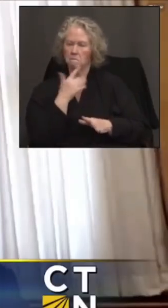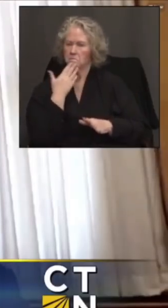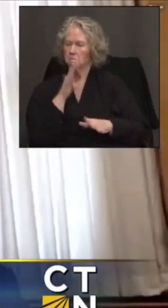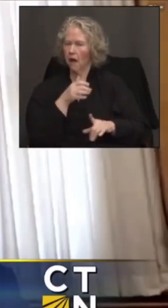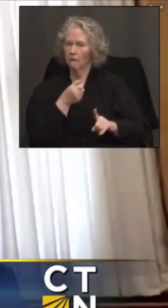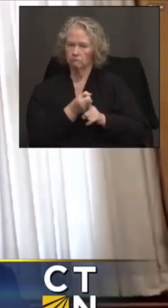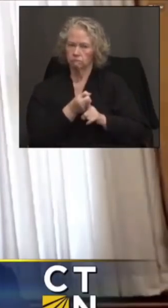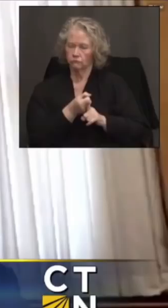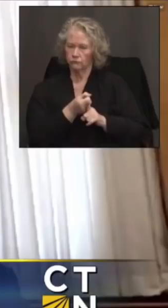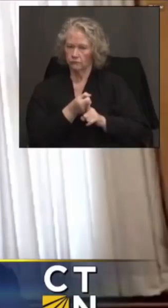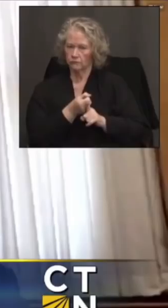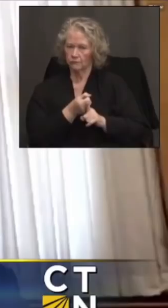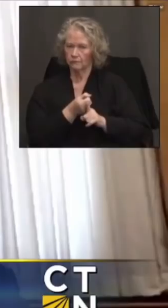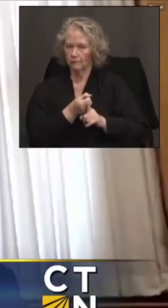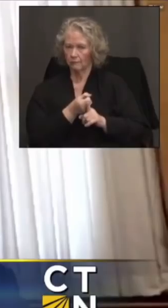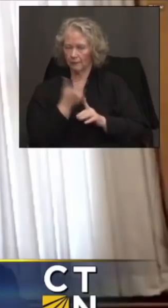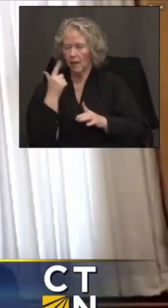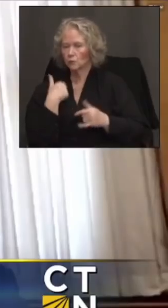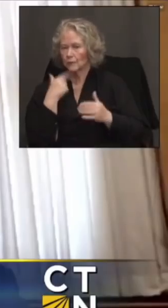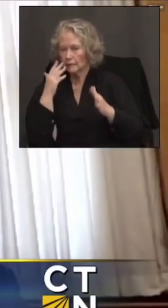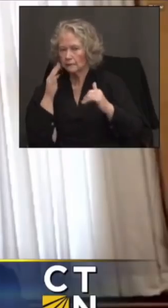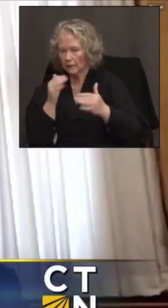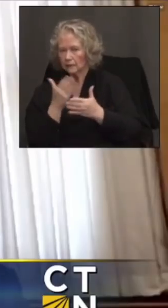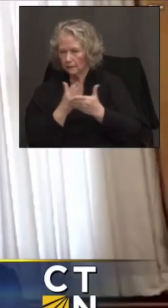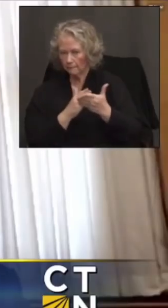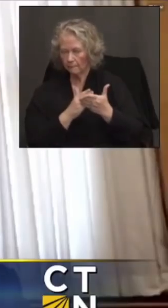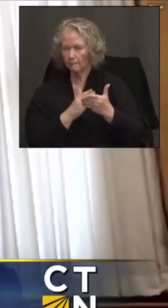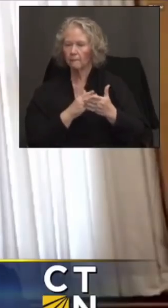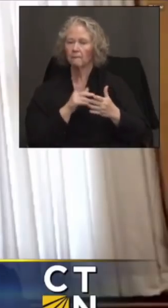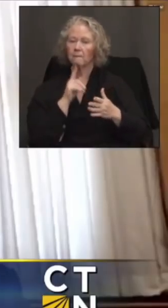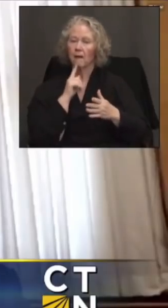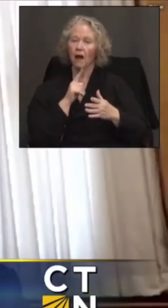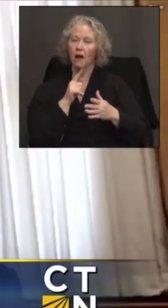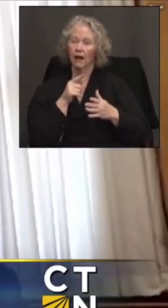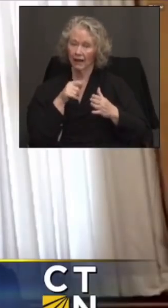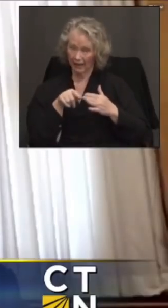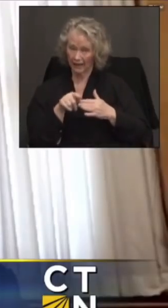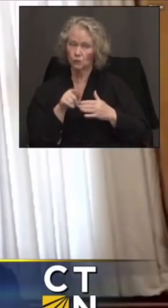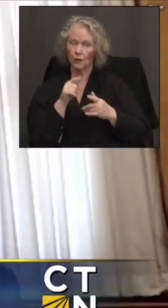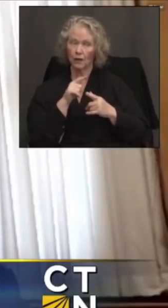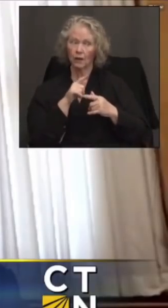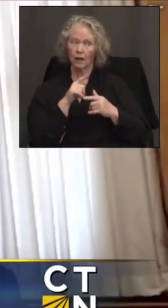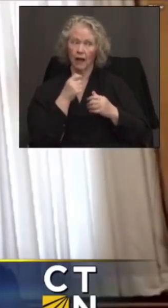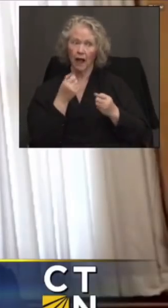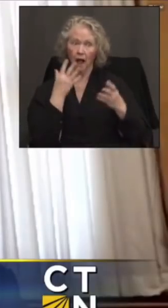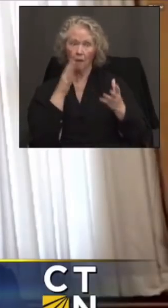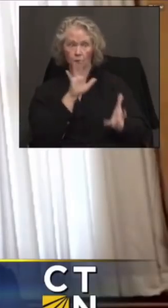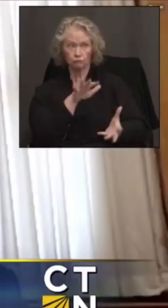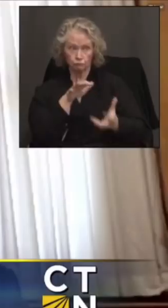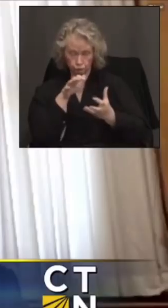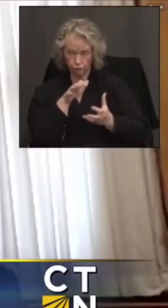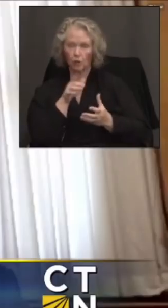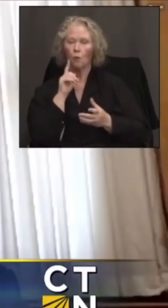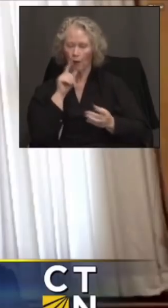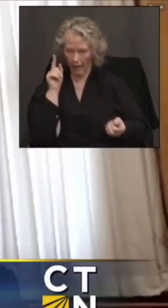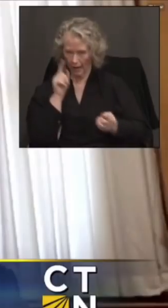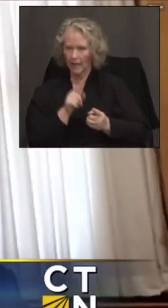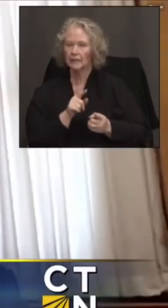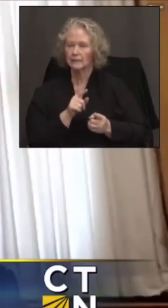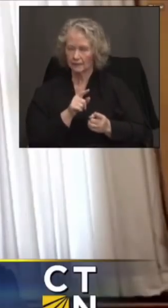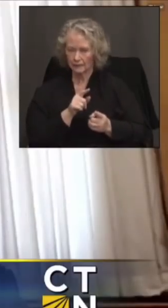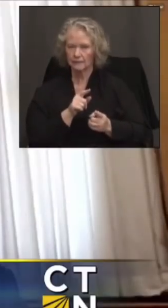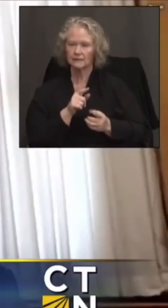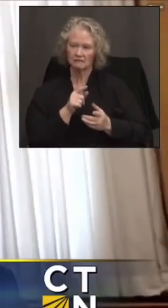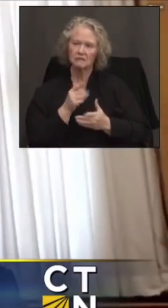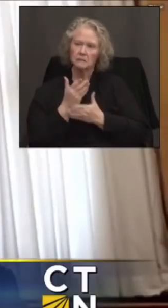it otherwise would have been. But nonetheless, the total volumes coming into the state next week are declining. And so that, daily average, will come down to